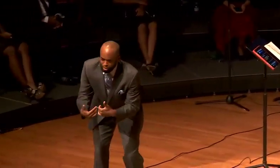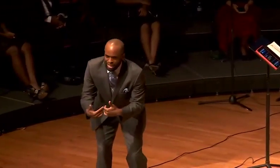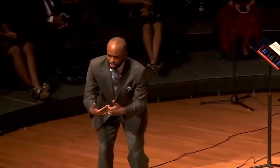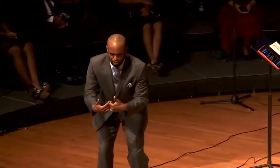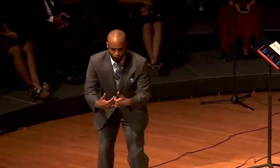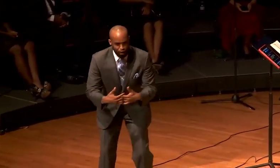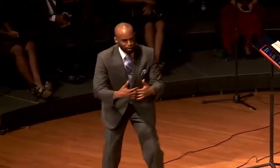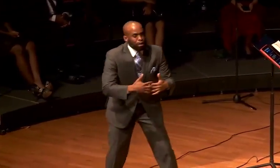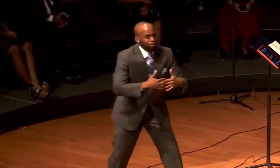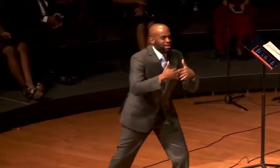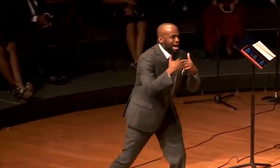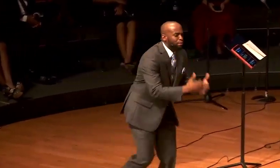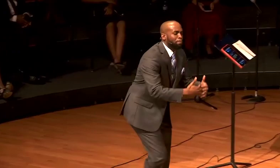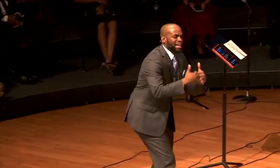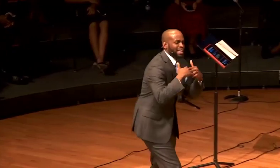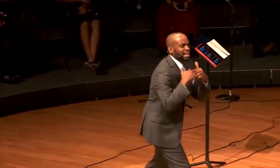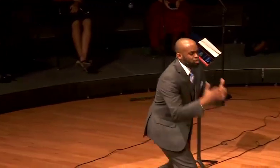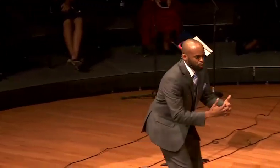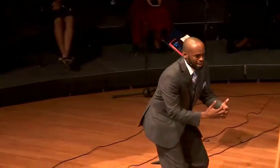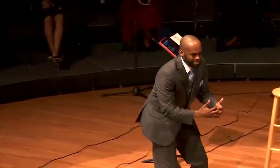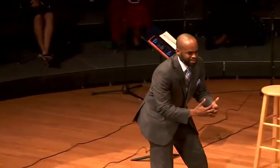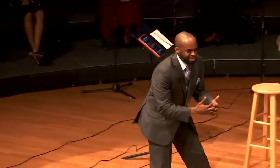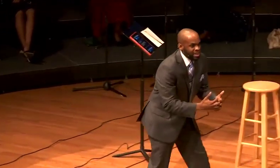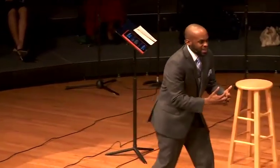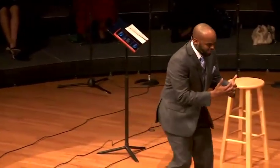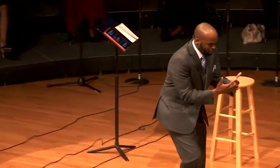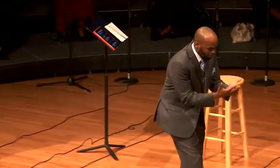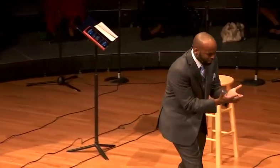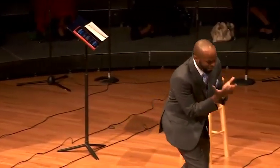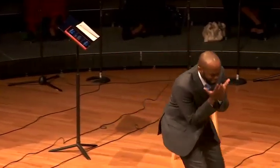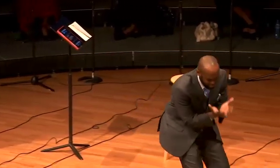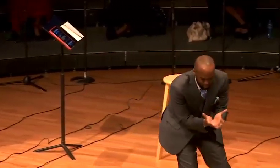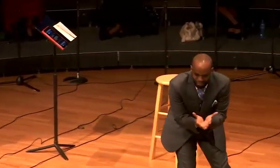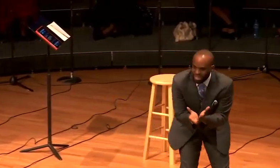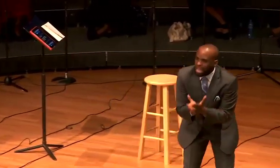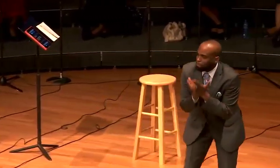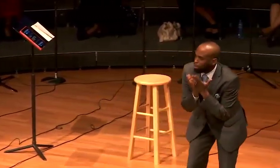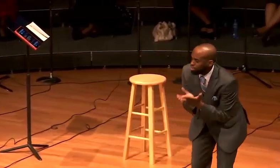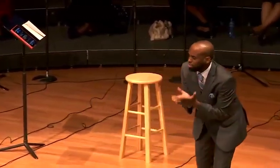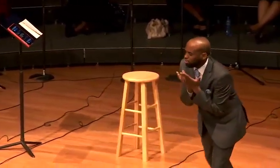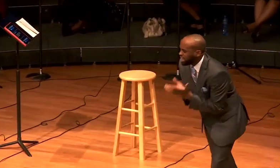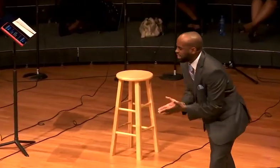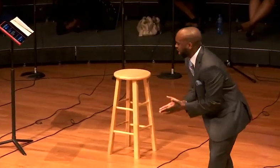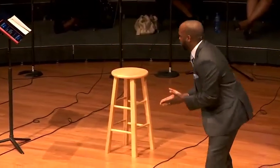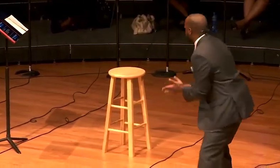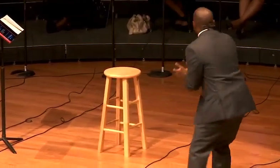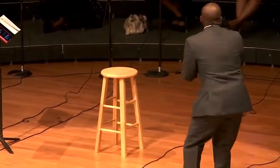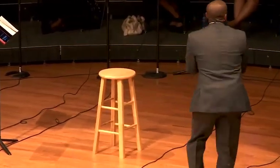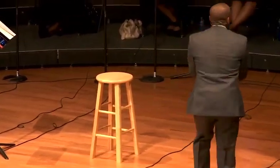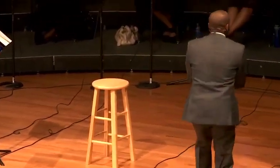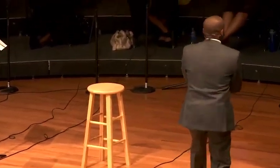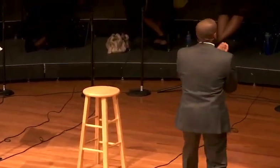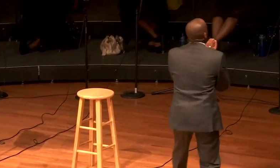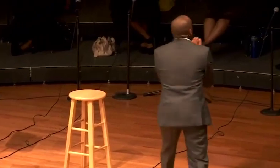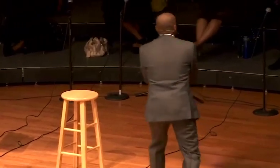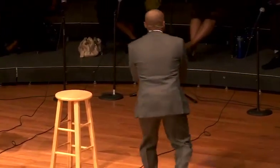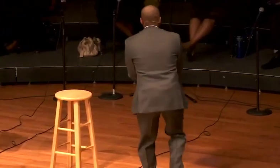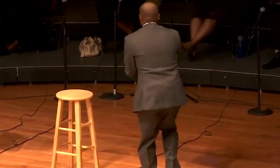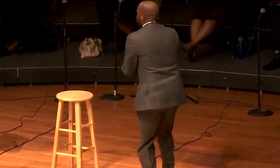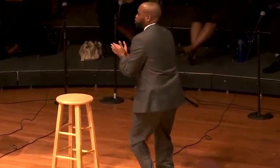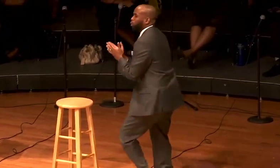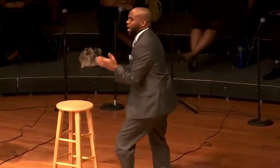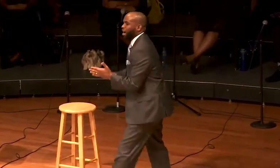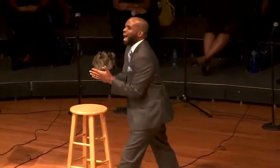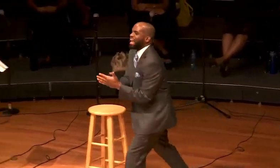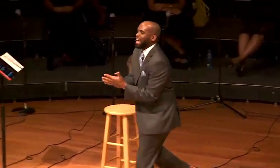the congregation's fault for never being interested in the very intimate and personal details of those that they worship